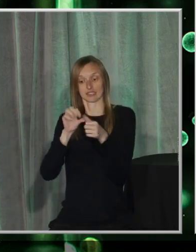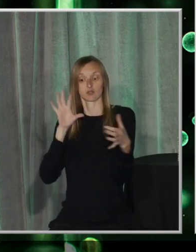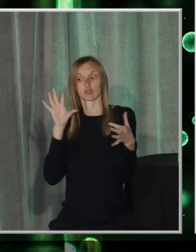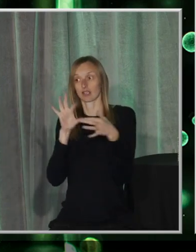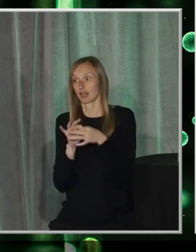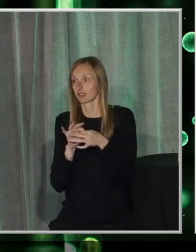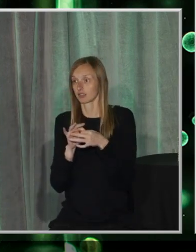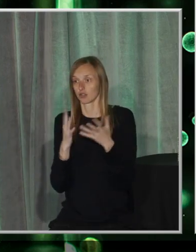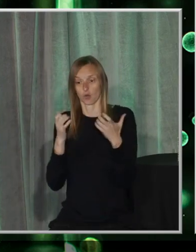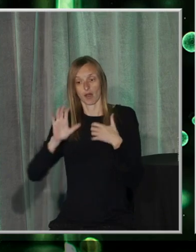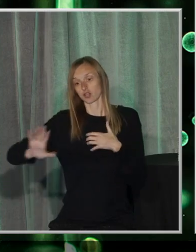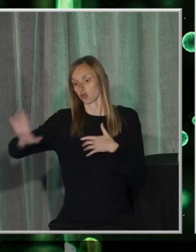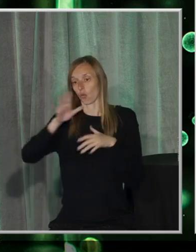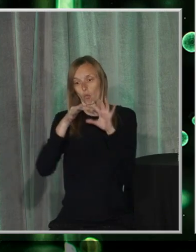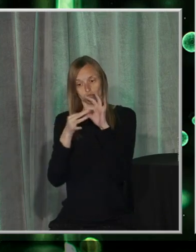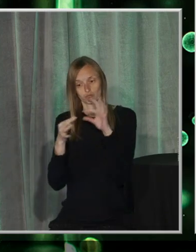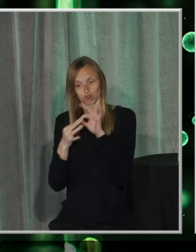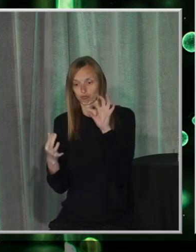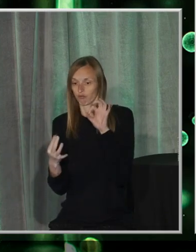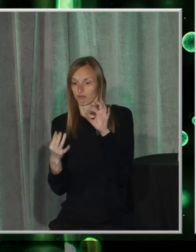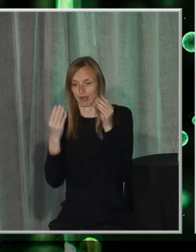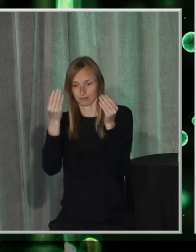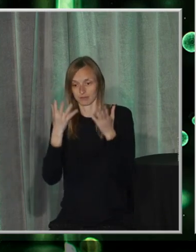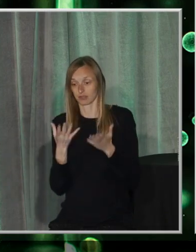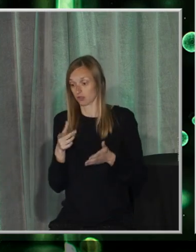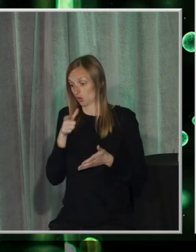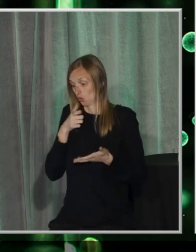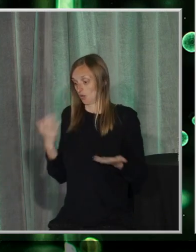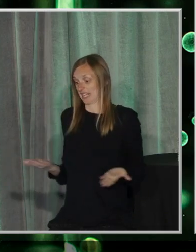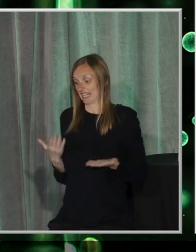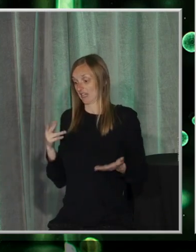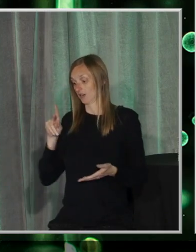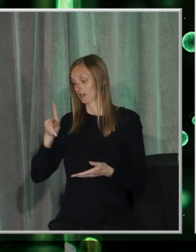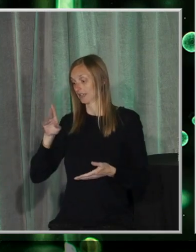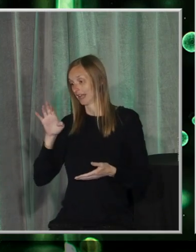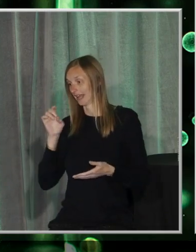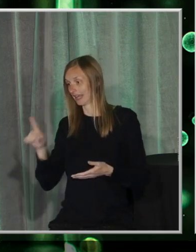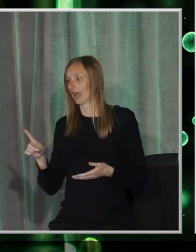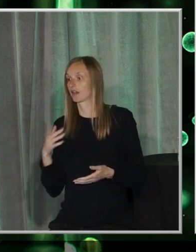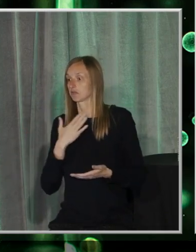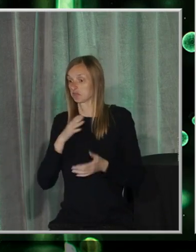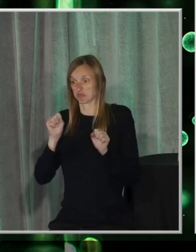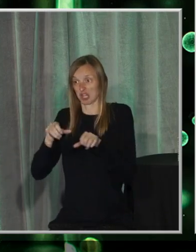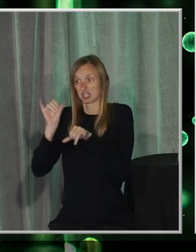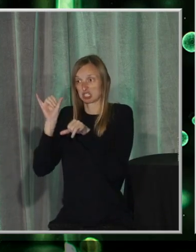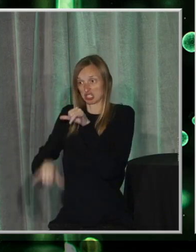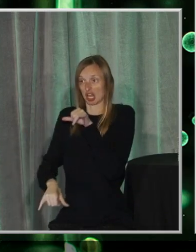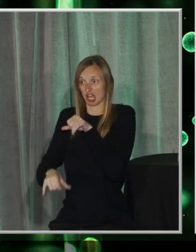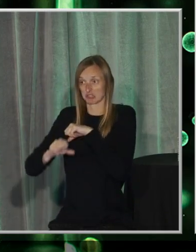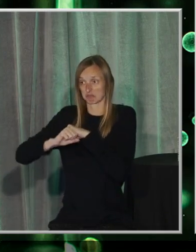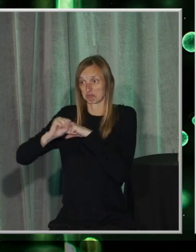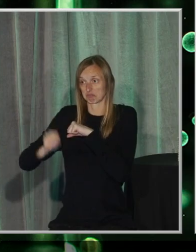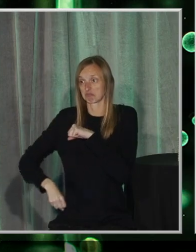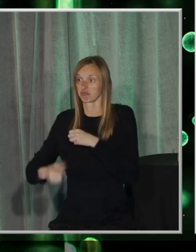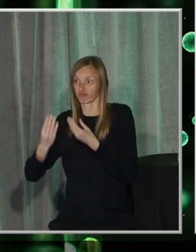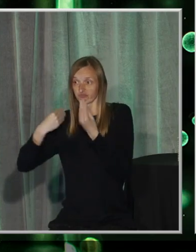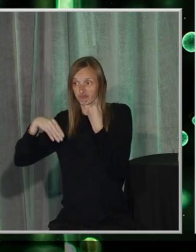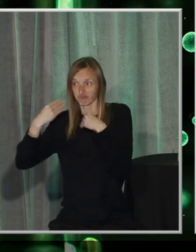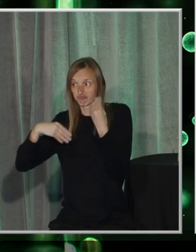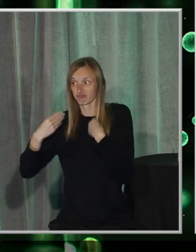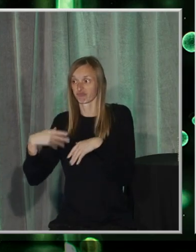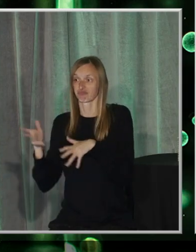would love to hear from you. From those of you with us here at KCAD, we invite you to stay with us a little longer to enjoy